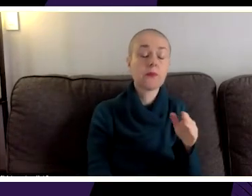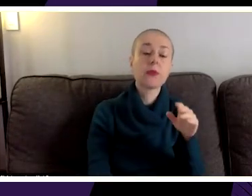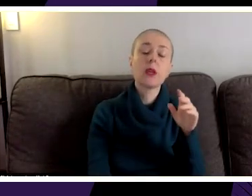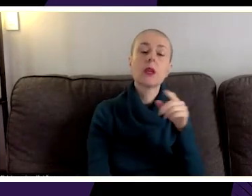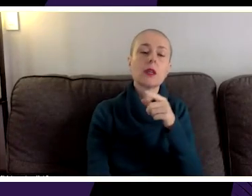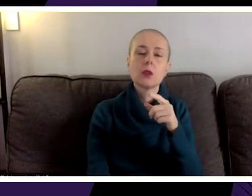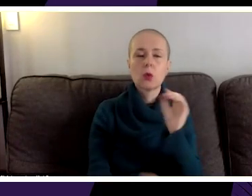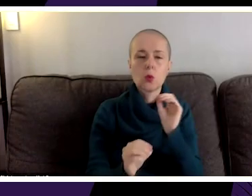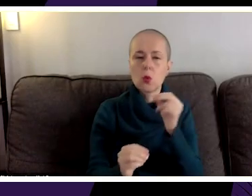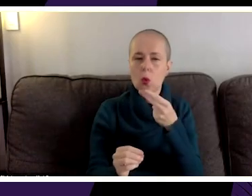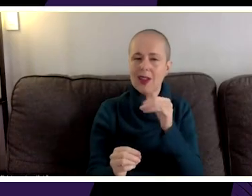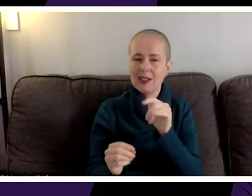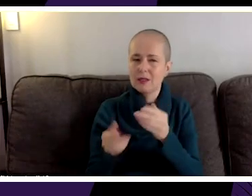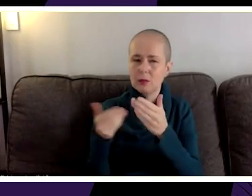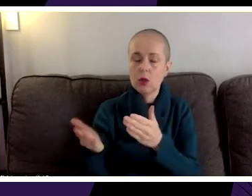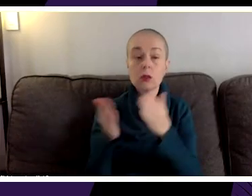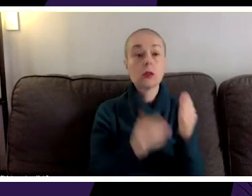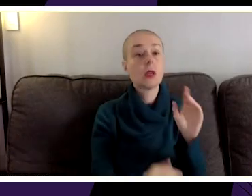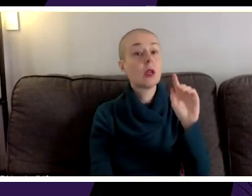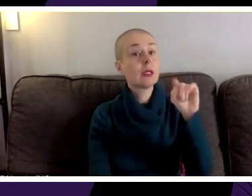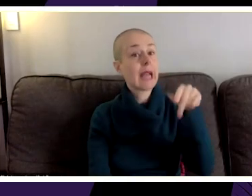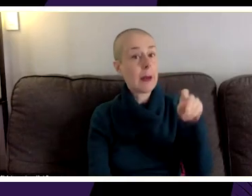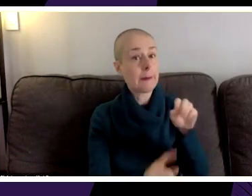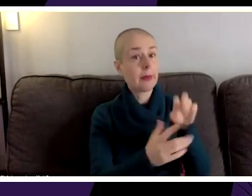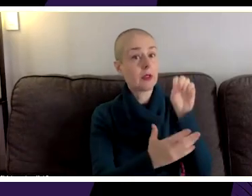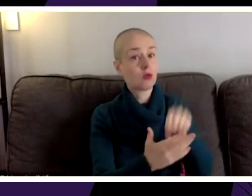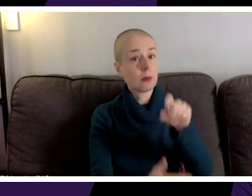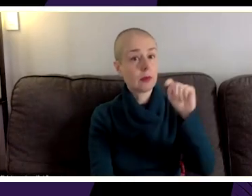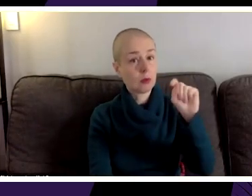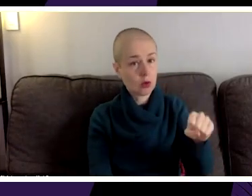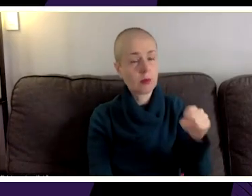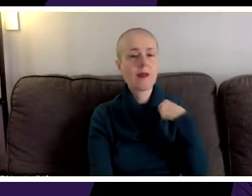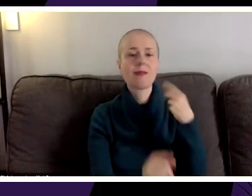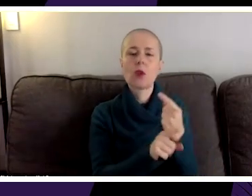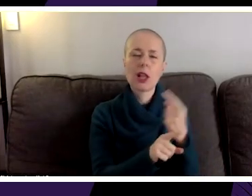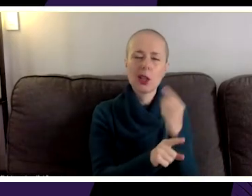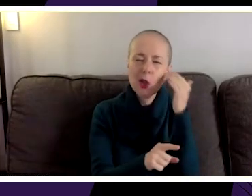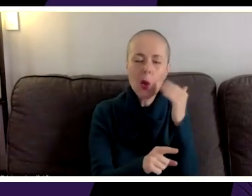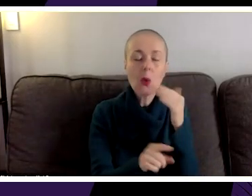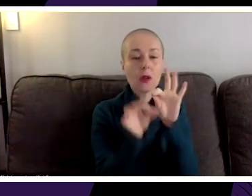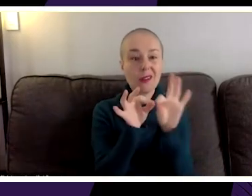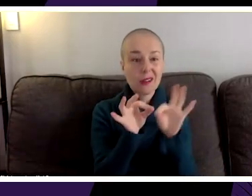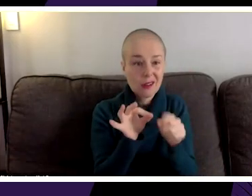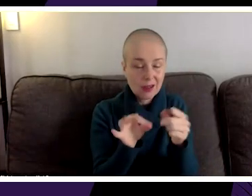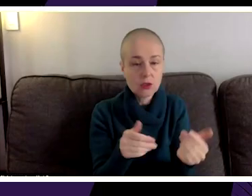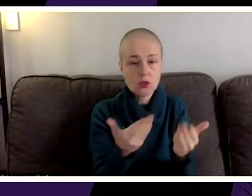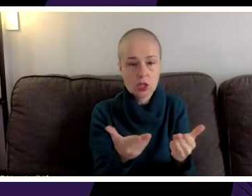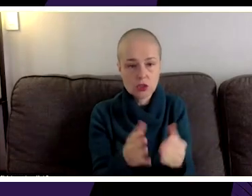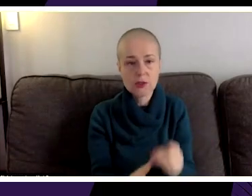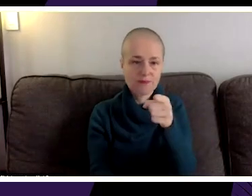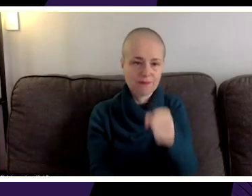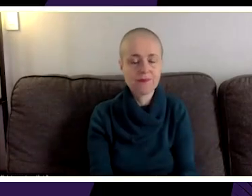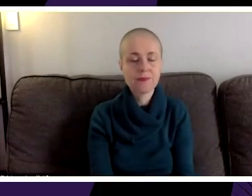this. In TypeScript, it would be the normal version of Mad Libs that we all know. Here's the TypeScript version of this